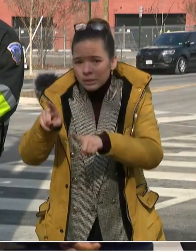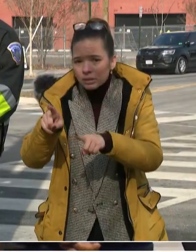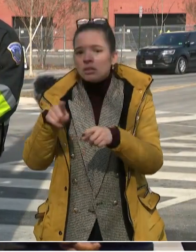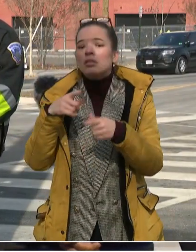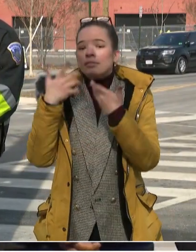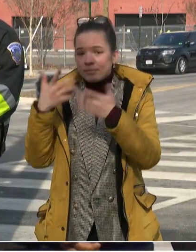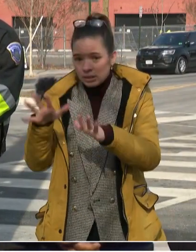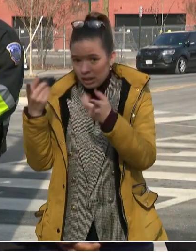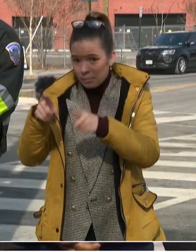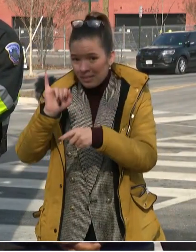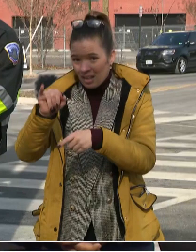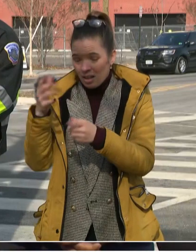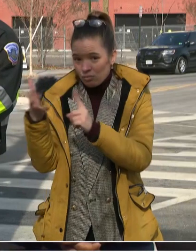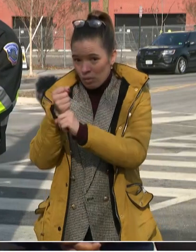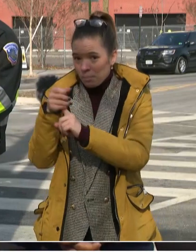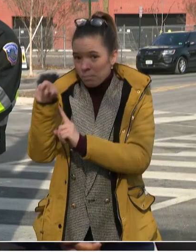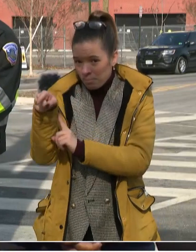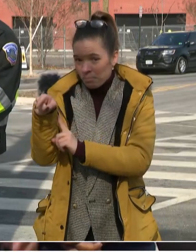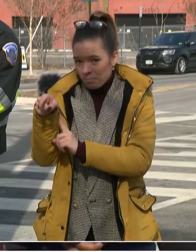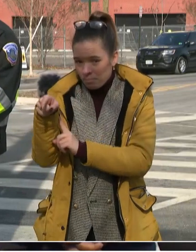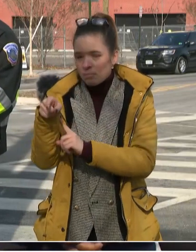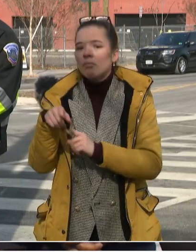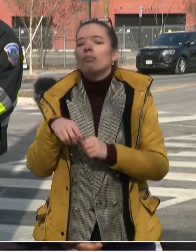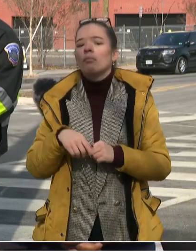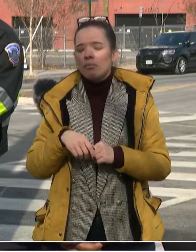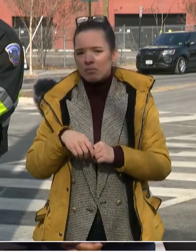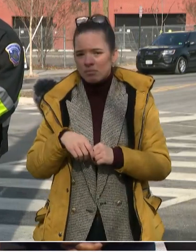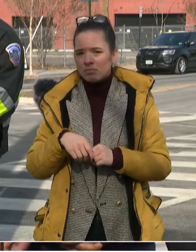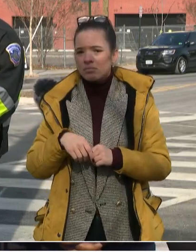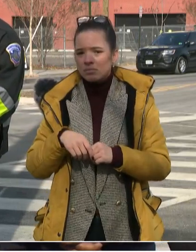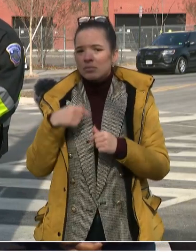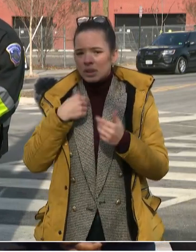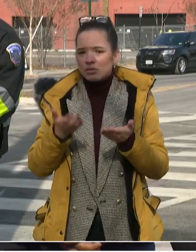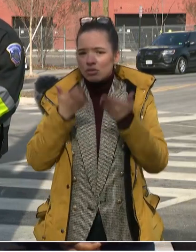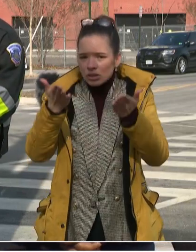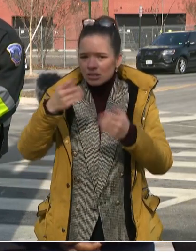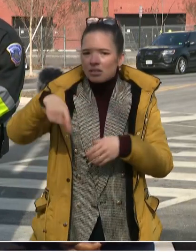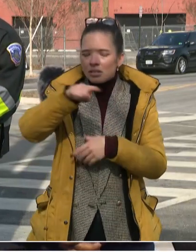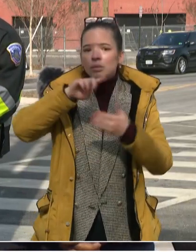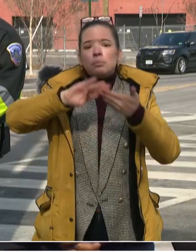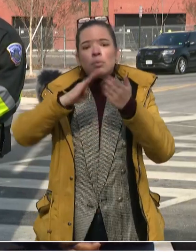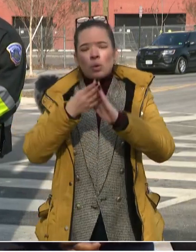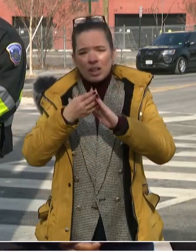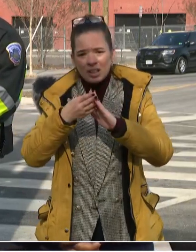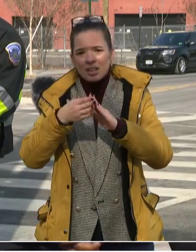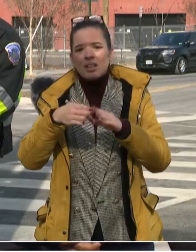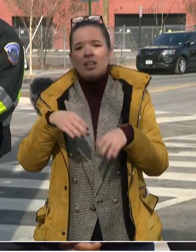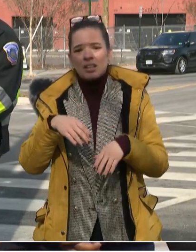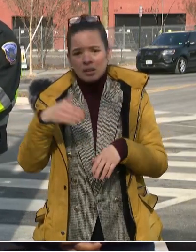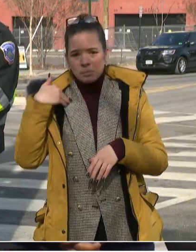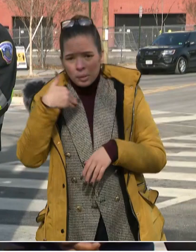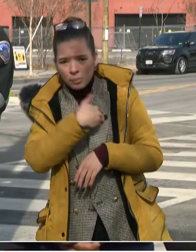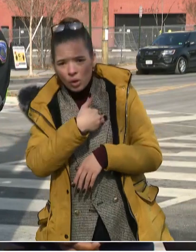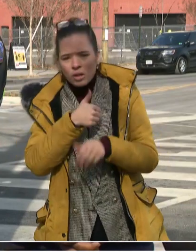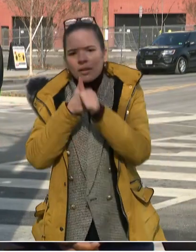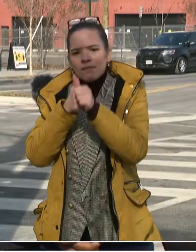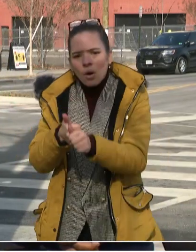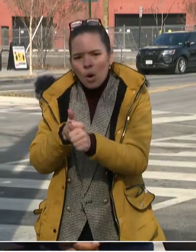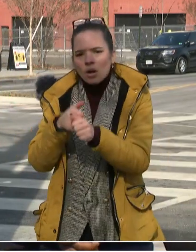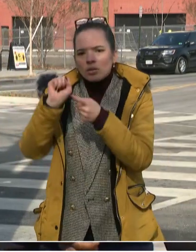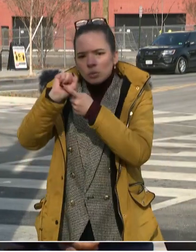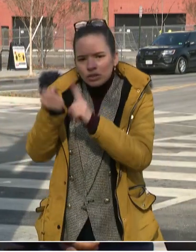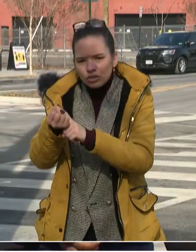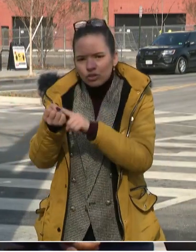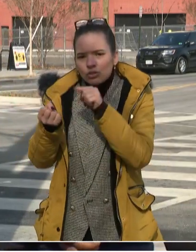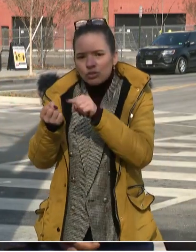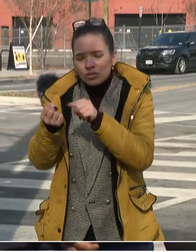those arrests. And what I would suggest that community members do is follow these cases through the system. If you see somewhere along the